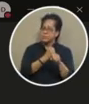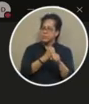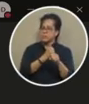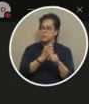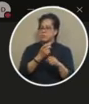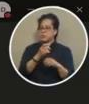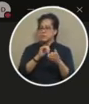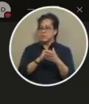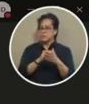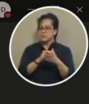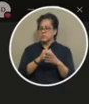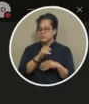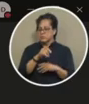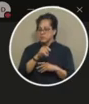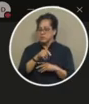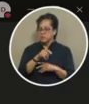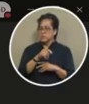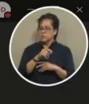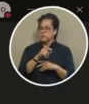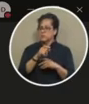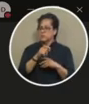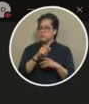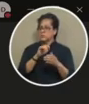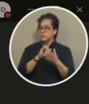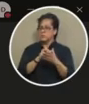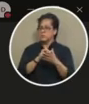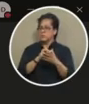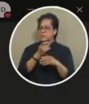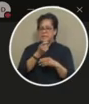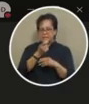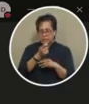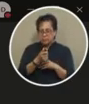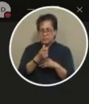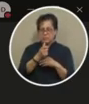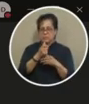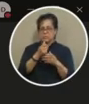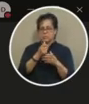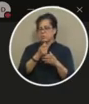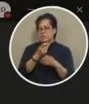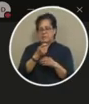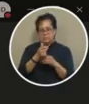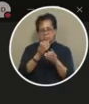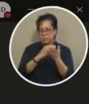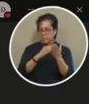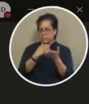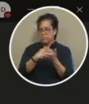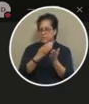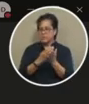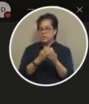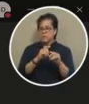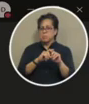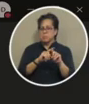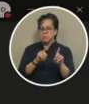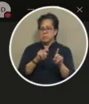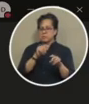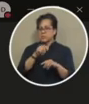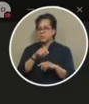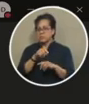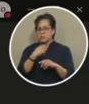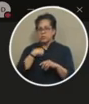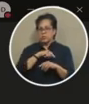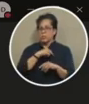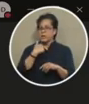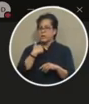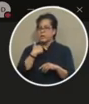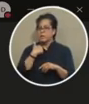over 0.5% a year. It's the tiniest drop in the budget of city revenues. And in exchange for this tiny drop, we've been getting